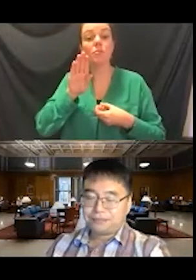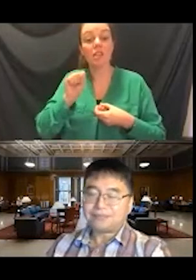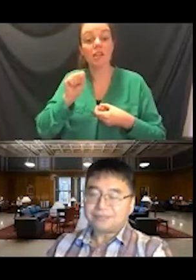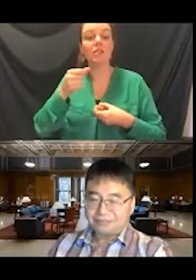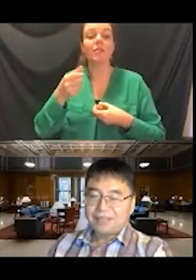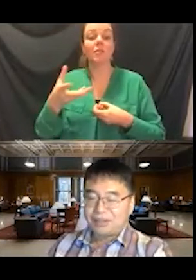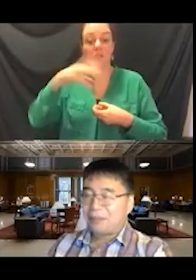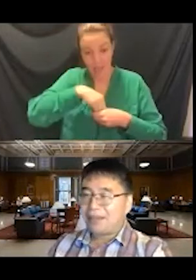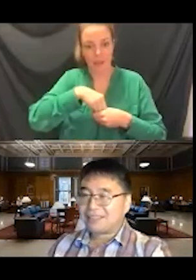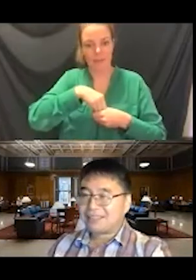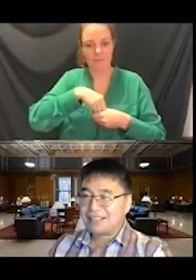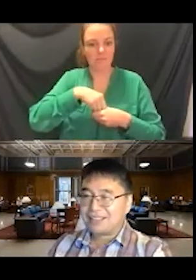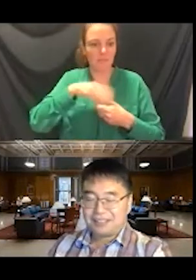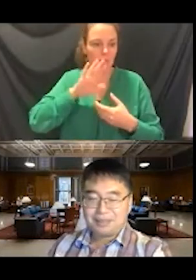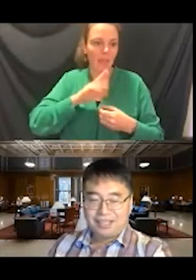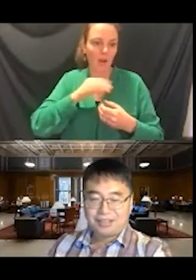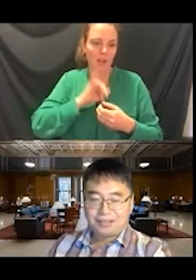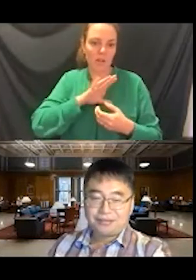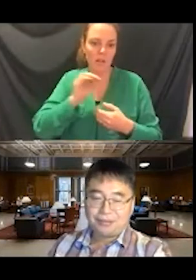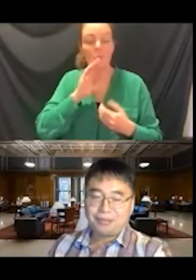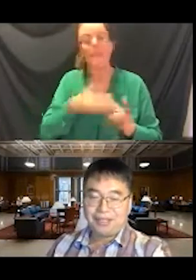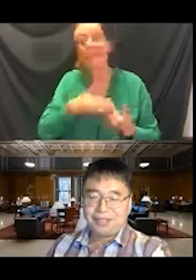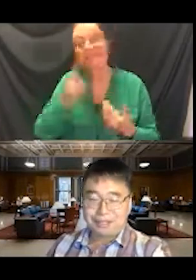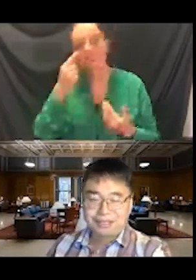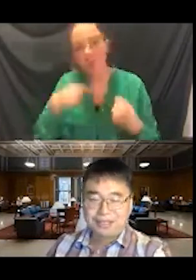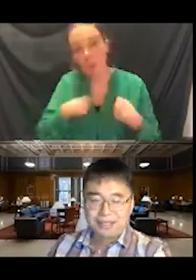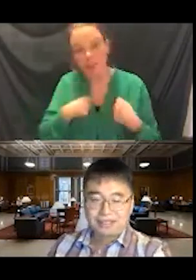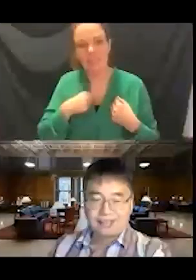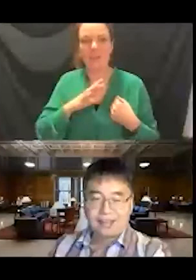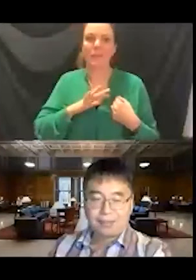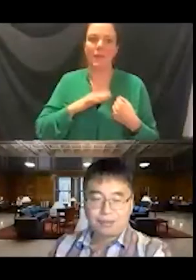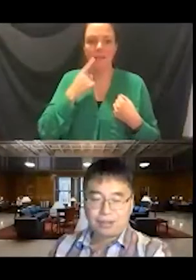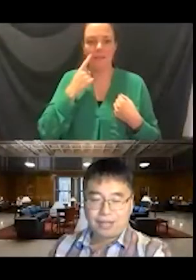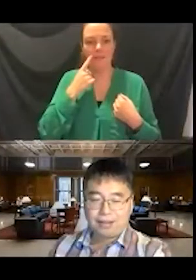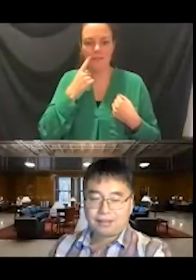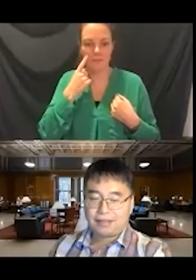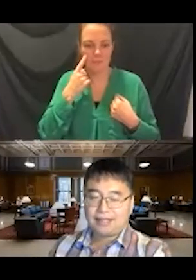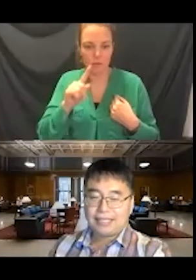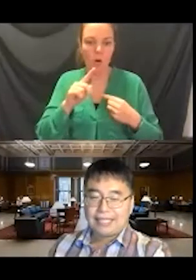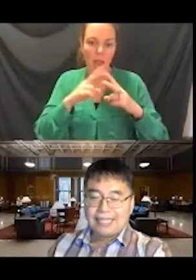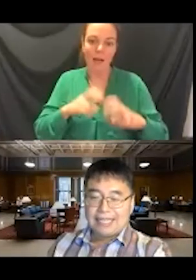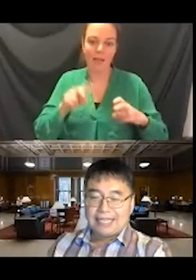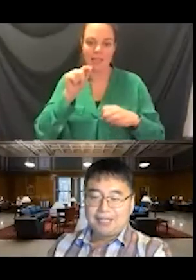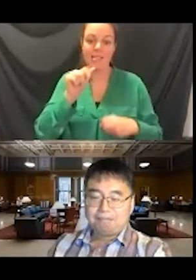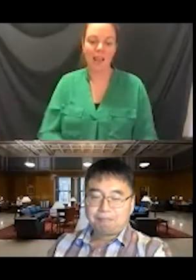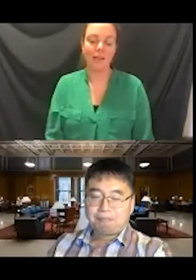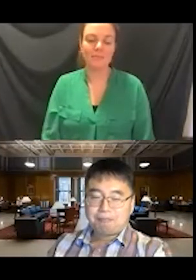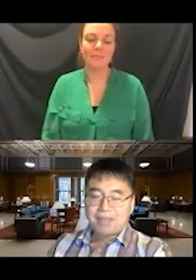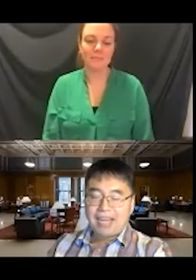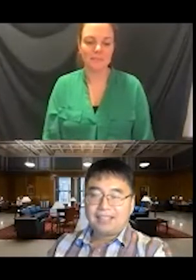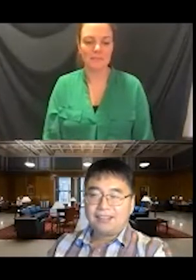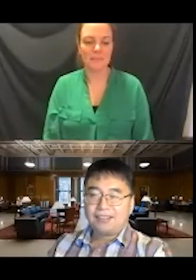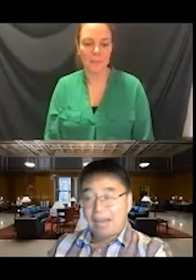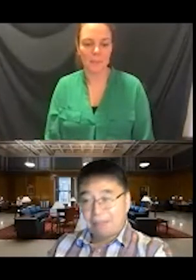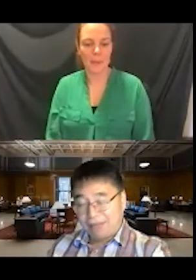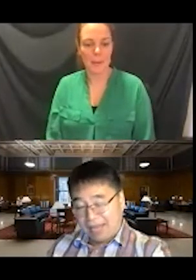in-house. So that makes things a little bit easier for me as an economist trying to analyze the data.